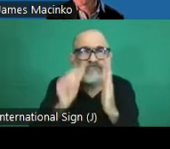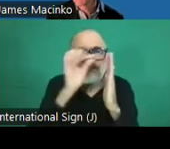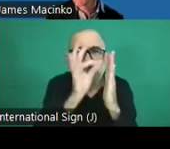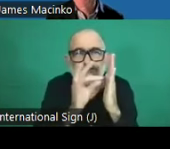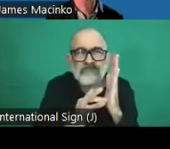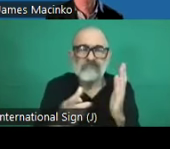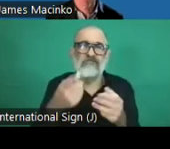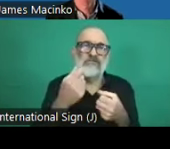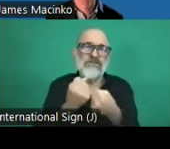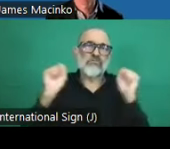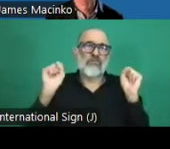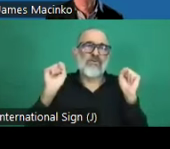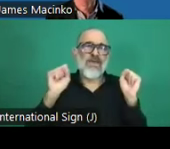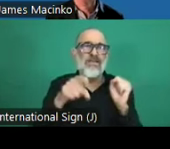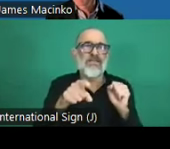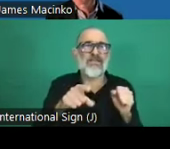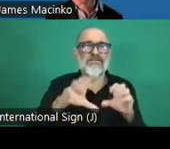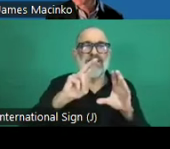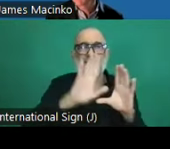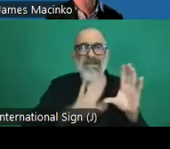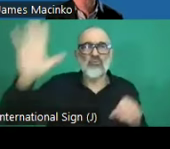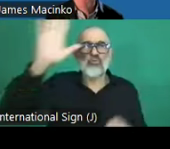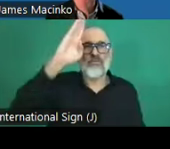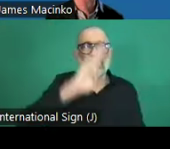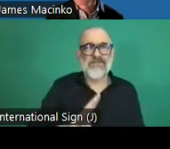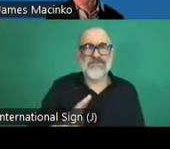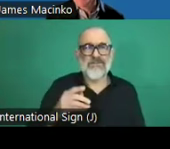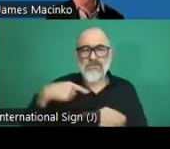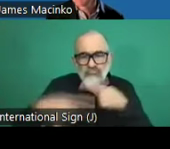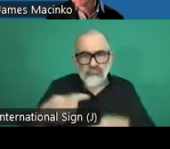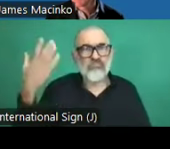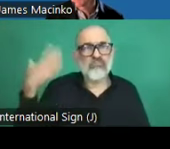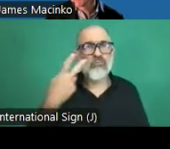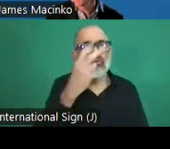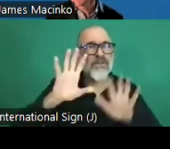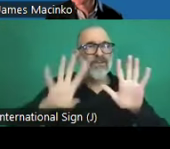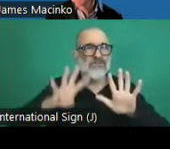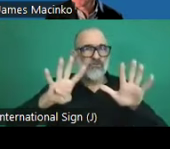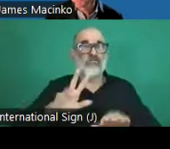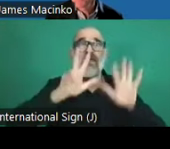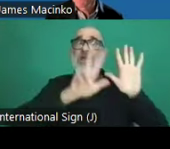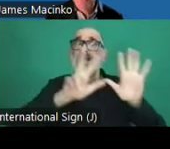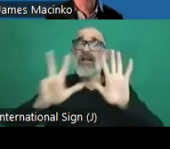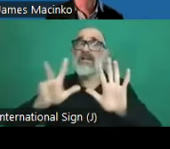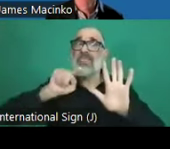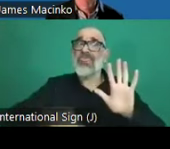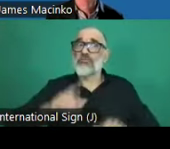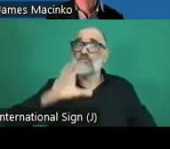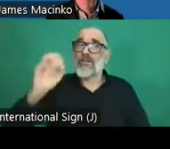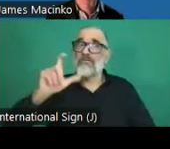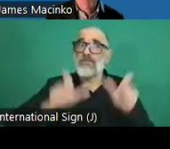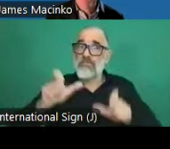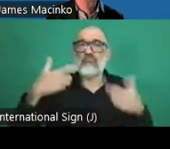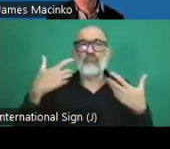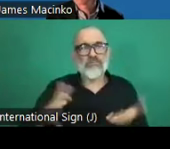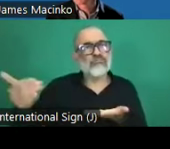for healthcare in the last 2 weeks. About 60% of them had an illness or injury. That's why they were looking for care. But